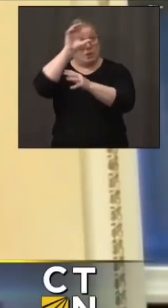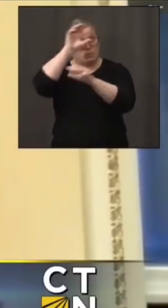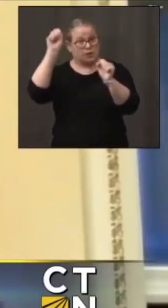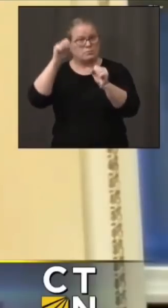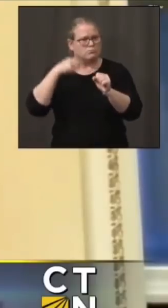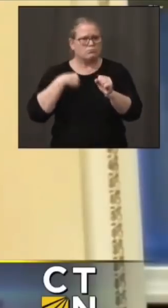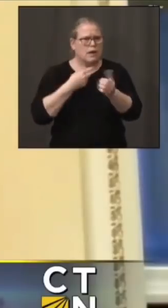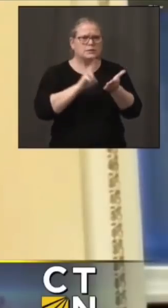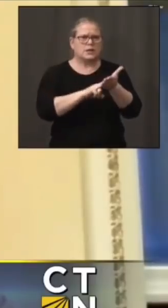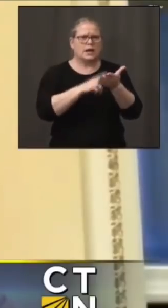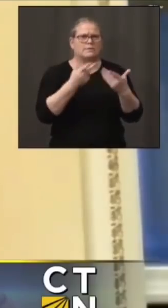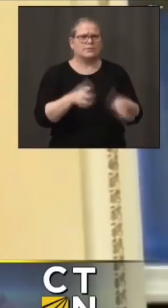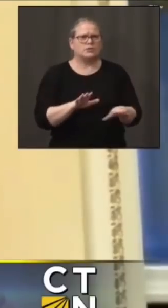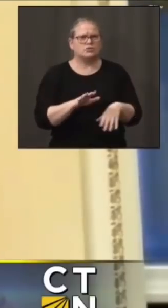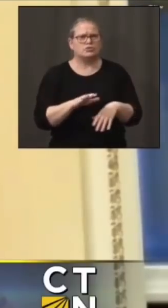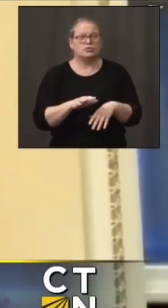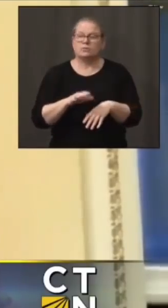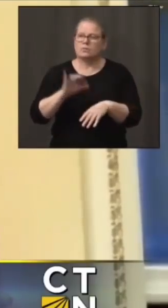vote occur?